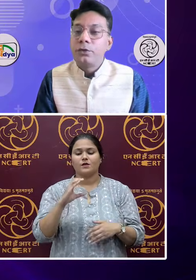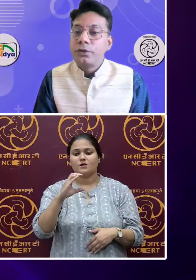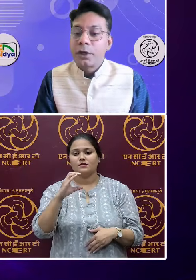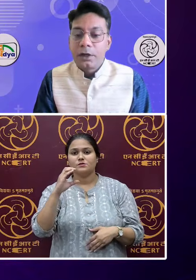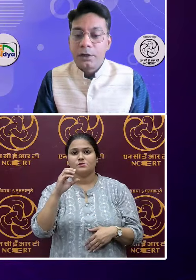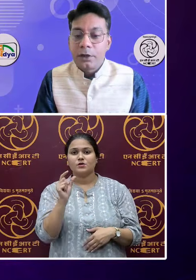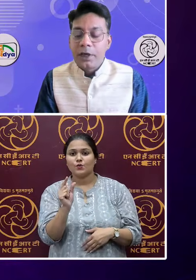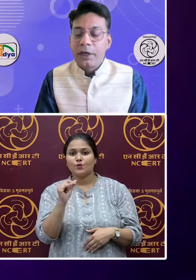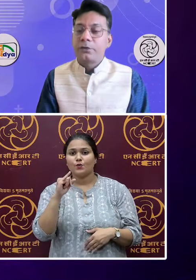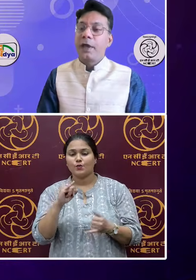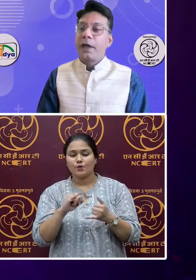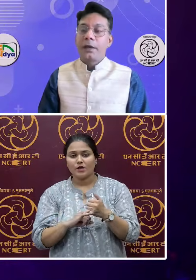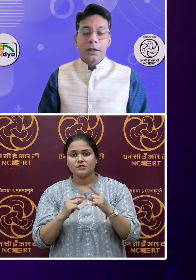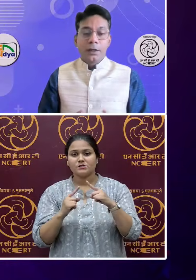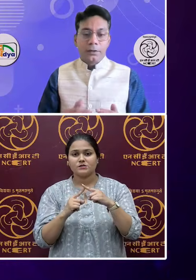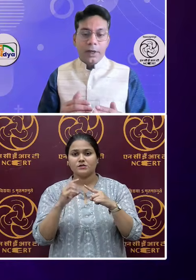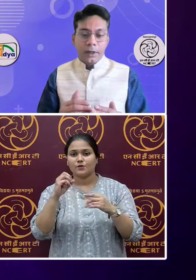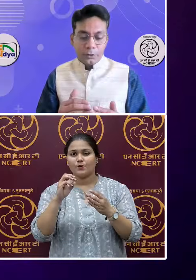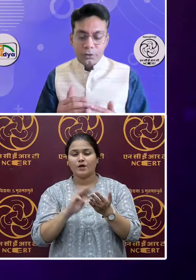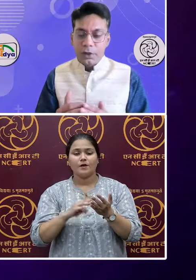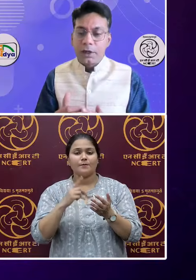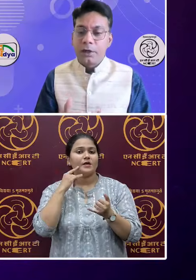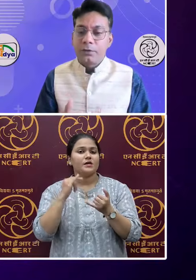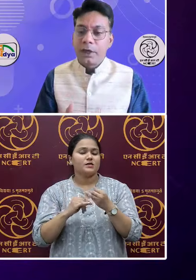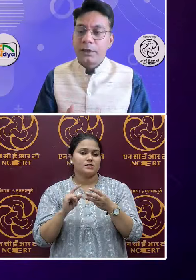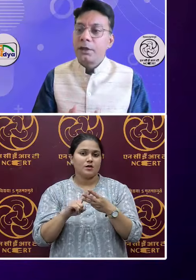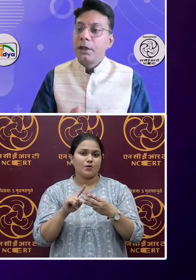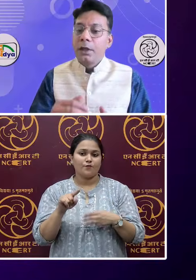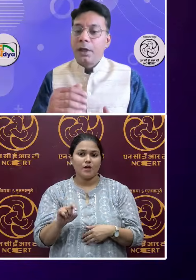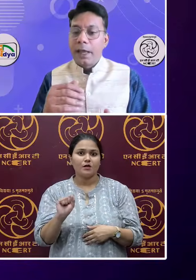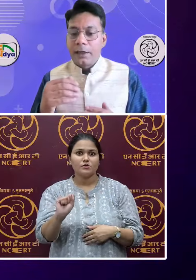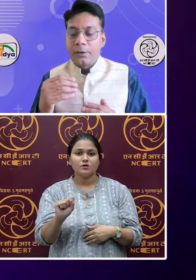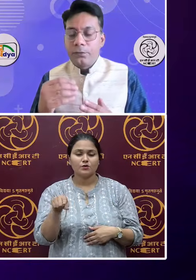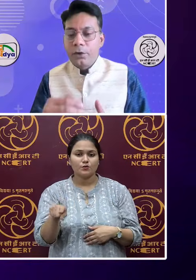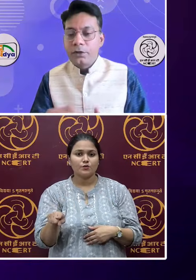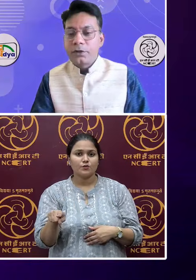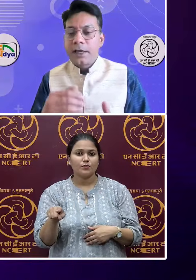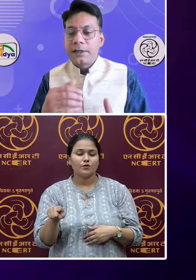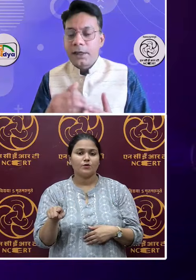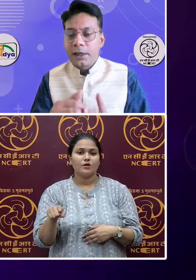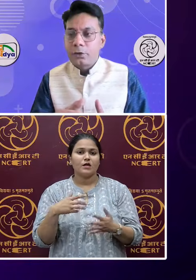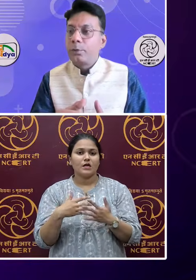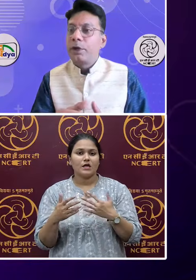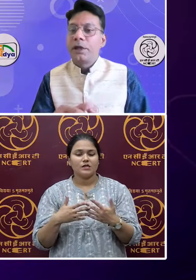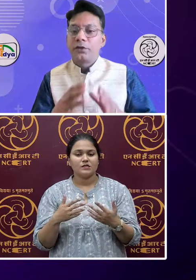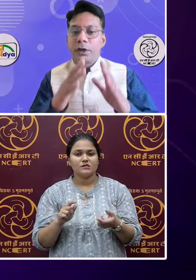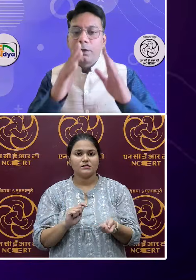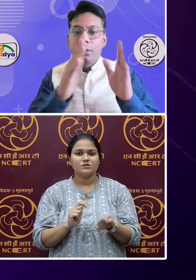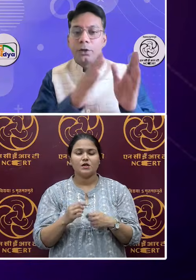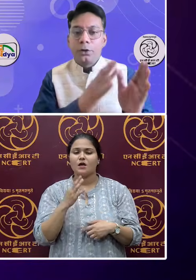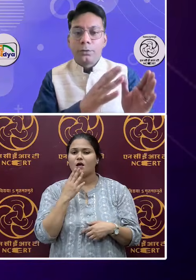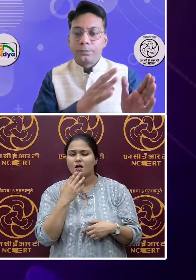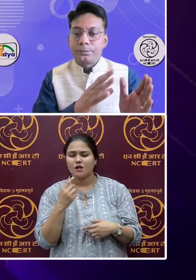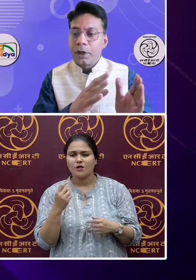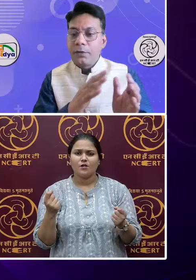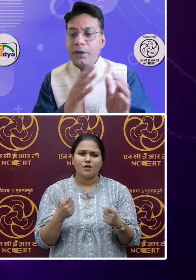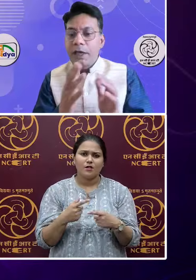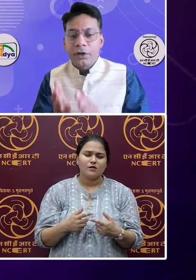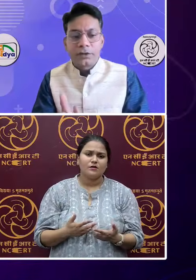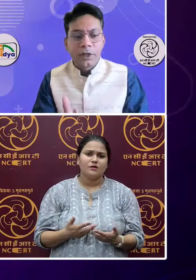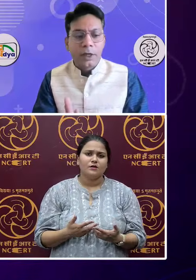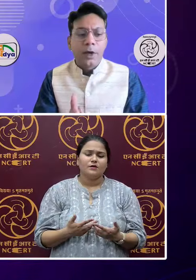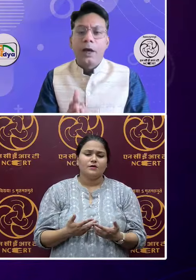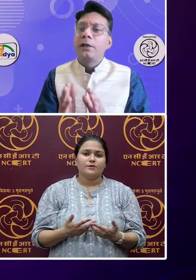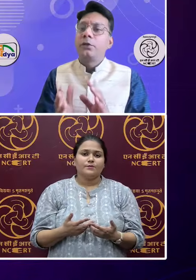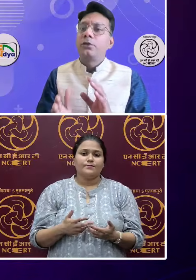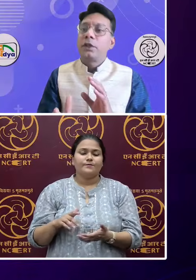customizable user interface, where the user interface like a font size, color combination,